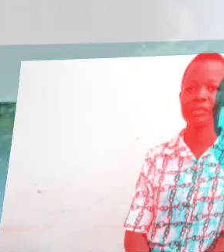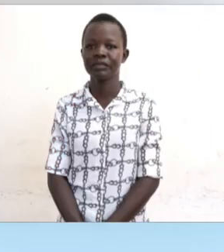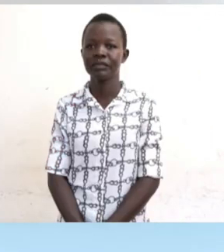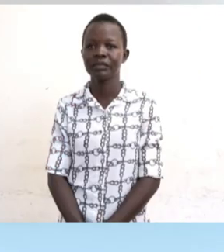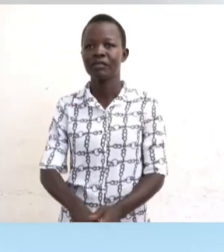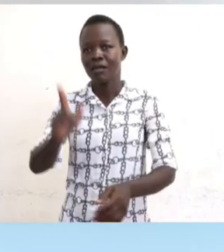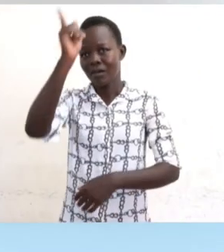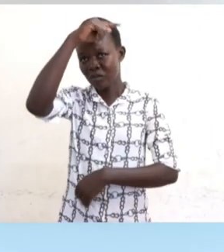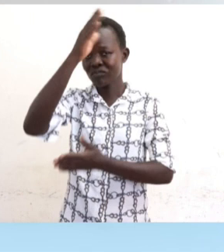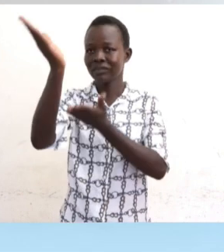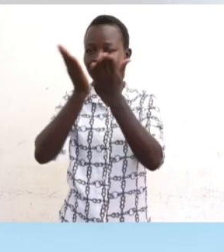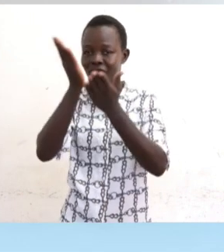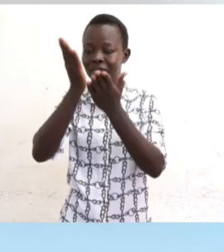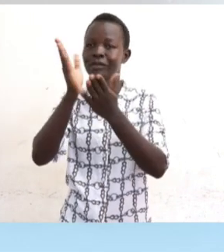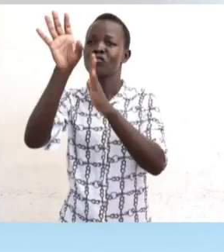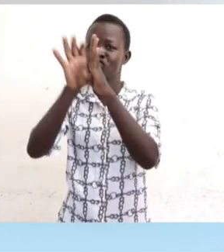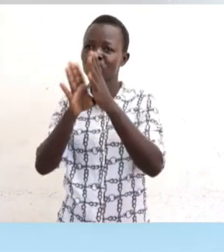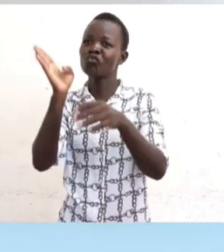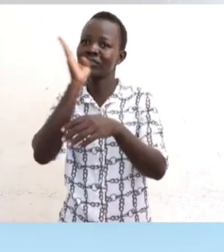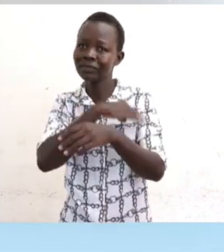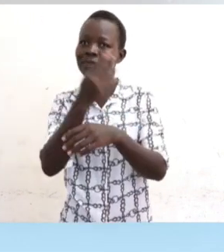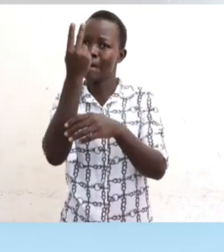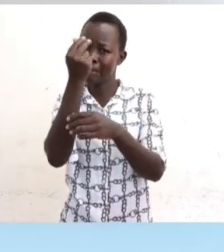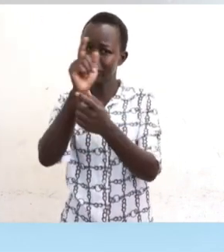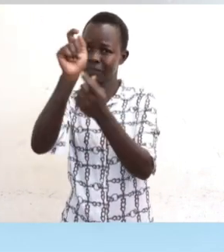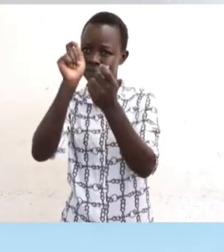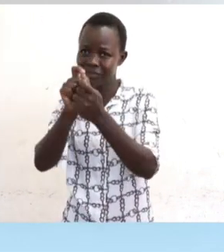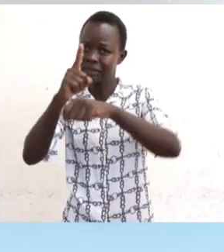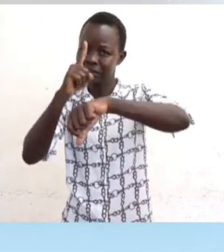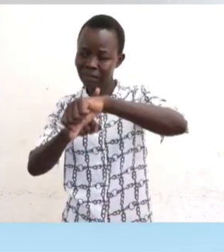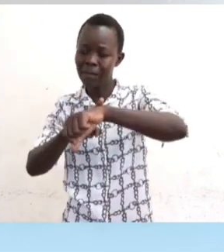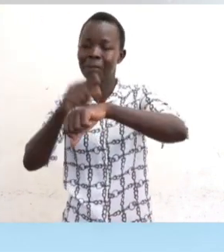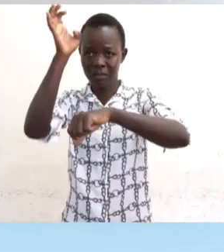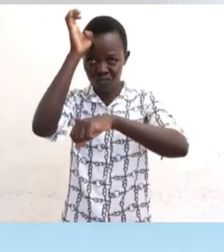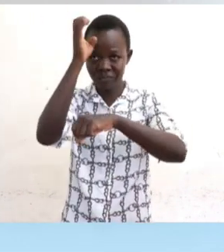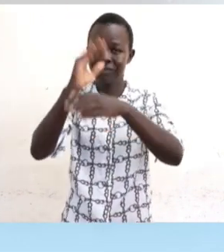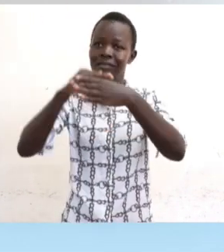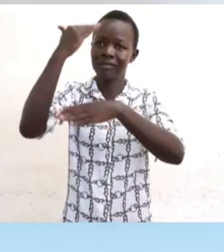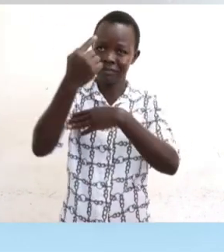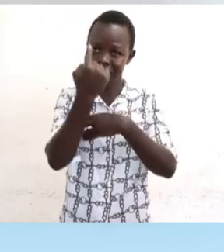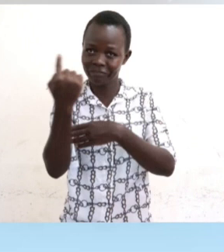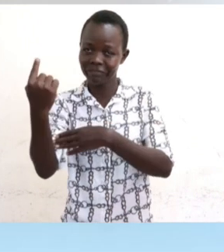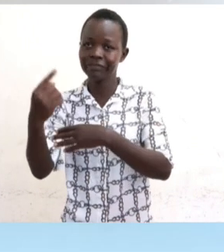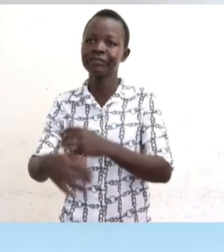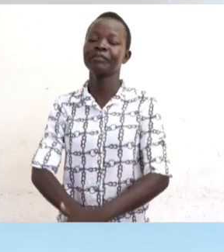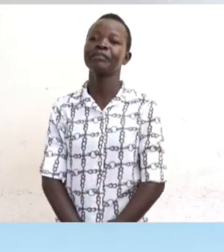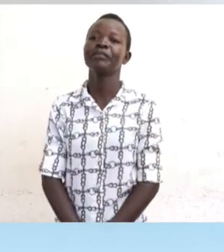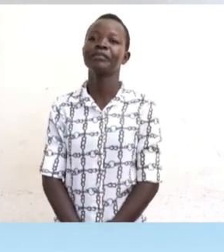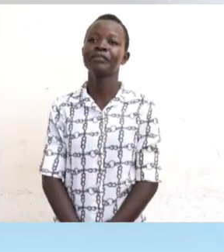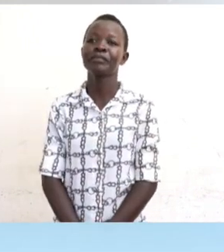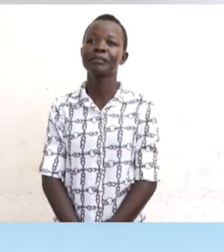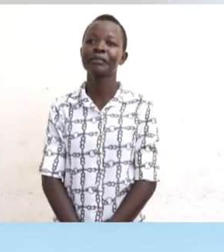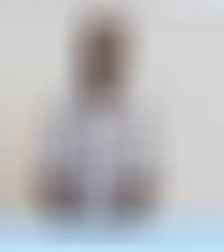For graduation service, you are required to complete the course. The charges are specified fees and timeline is as per